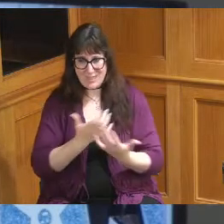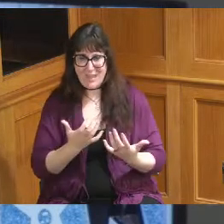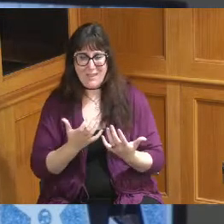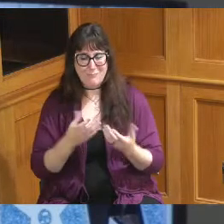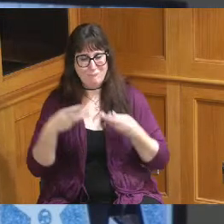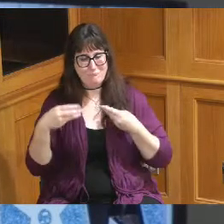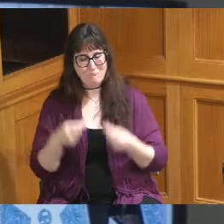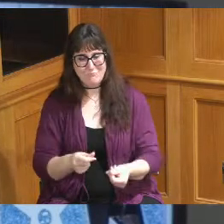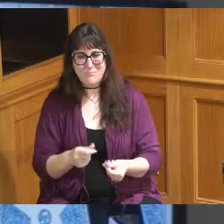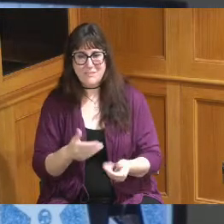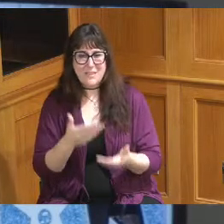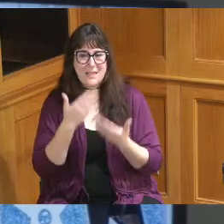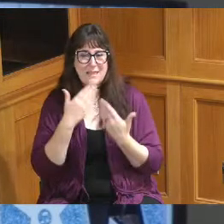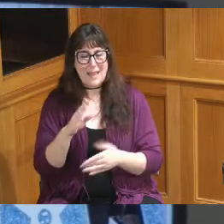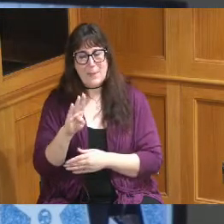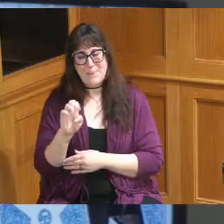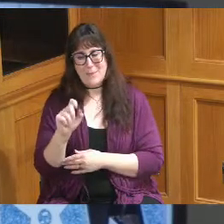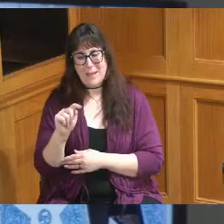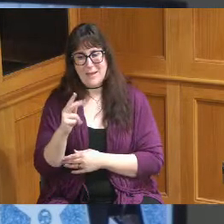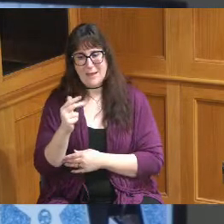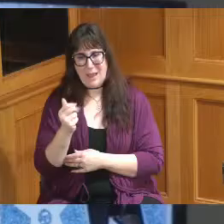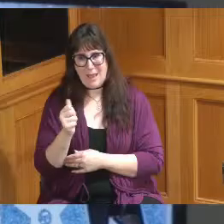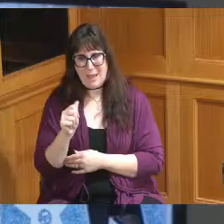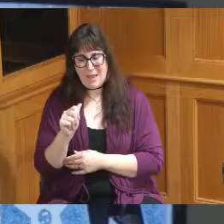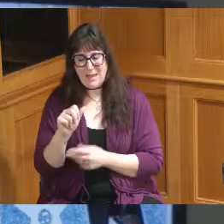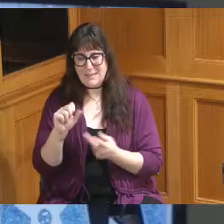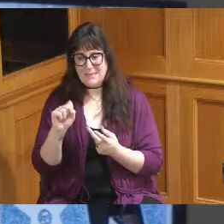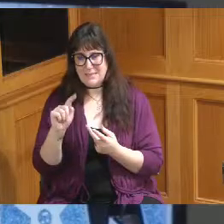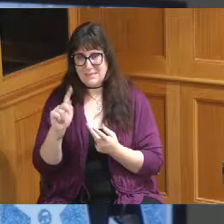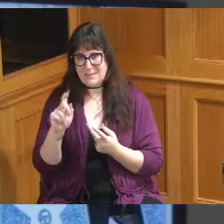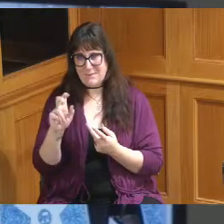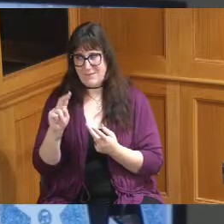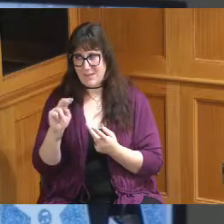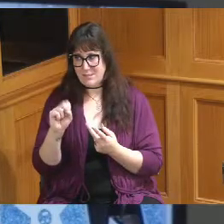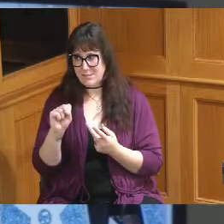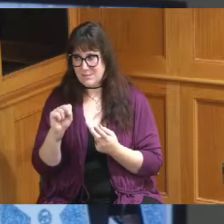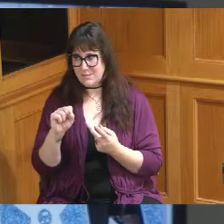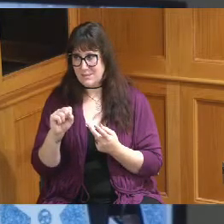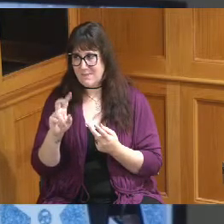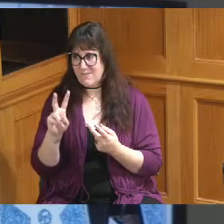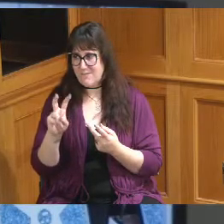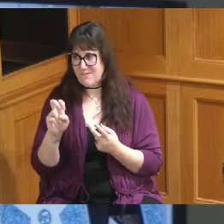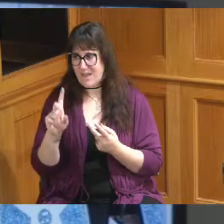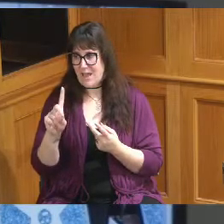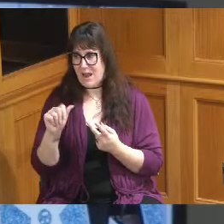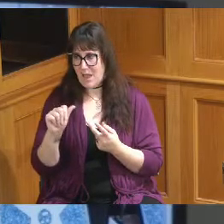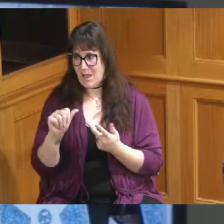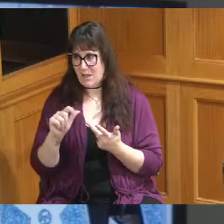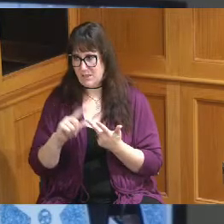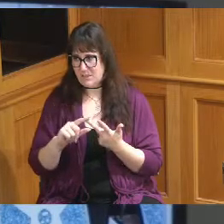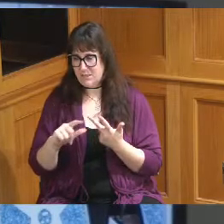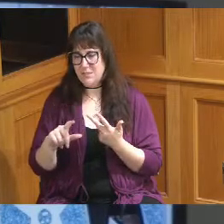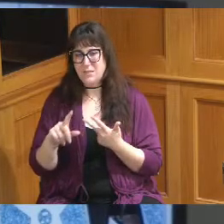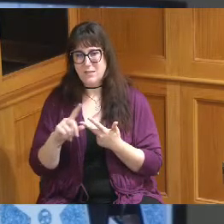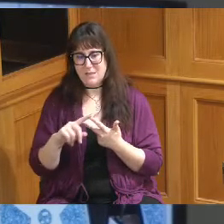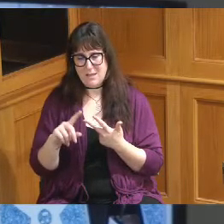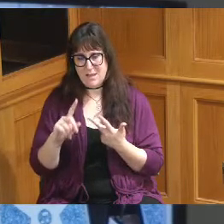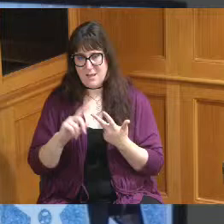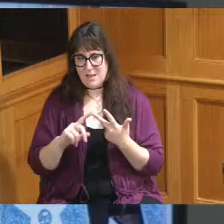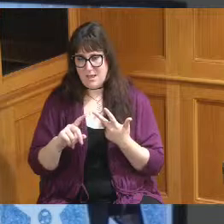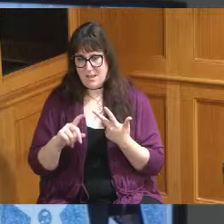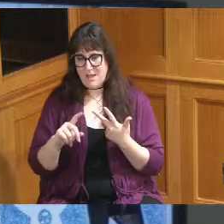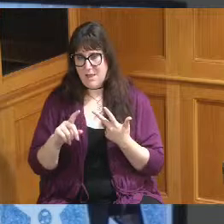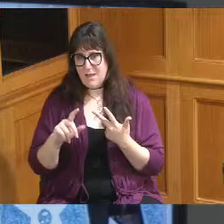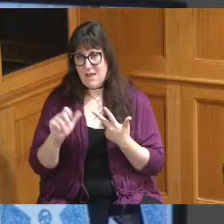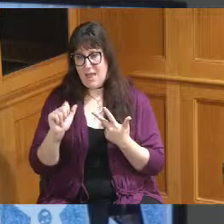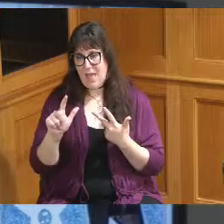thank Veda Stevens and Jackie Taggart Boyd, Romaine Jones. I want to thank Miss Aziza,